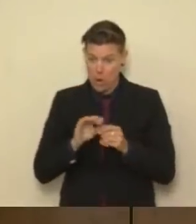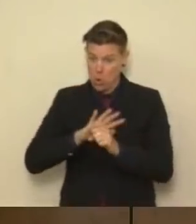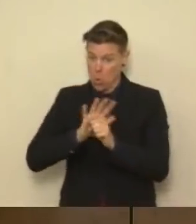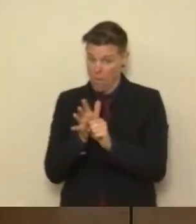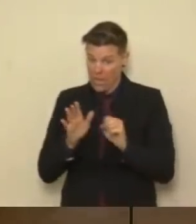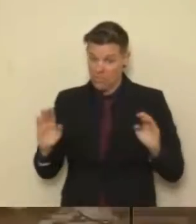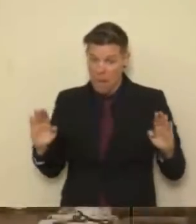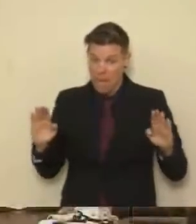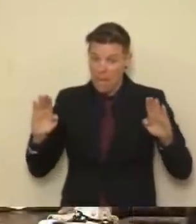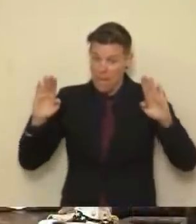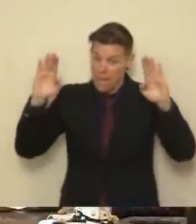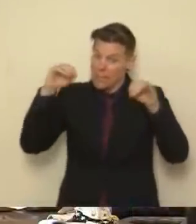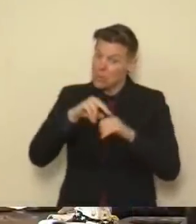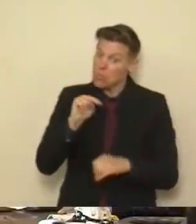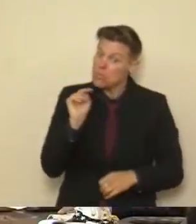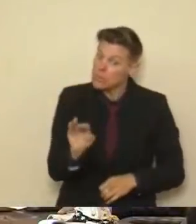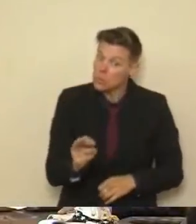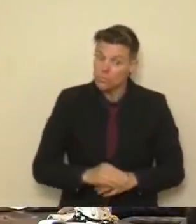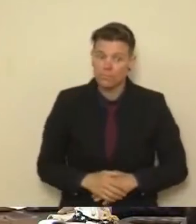Next question.